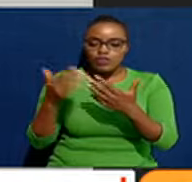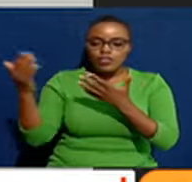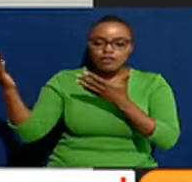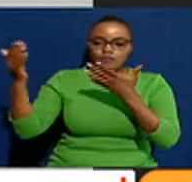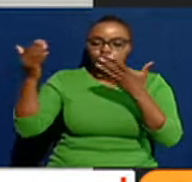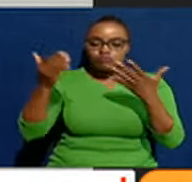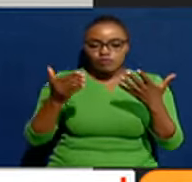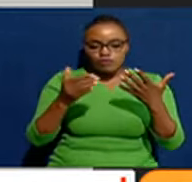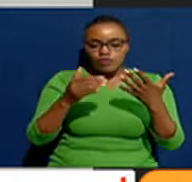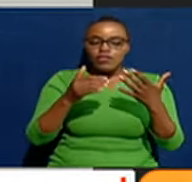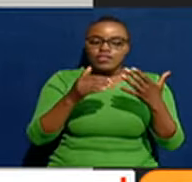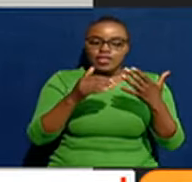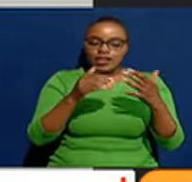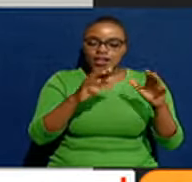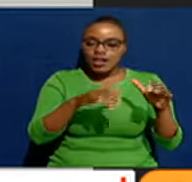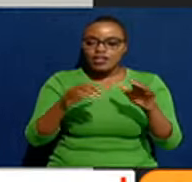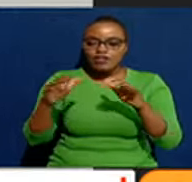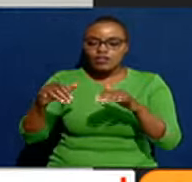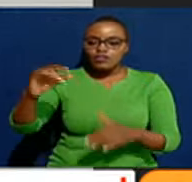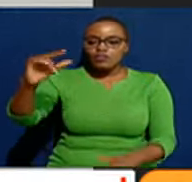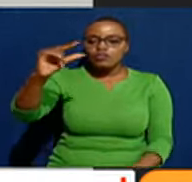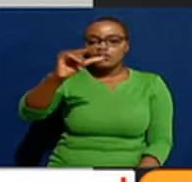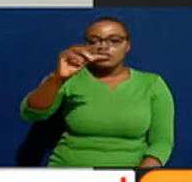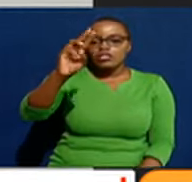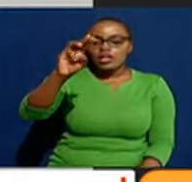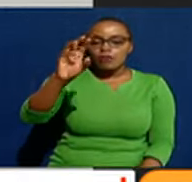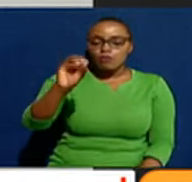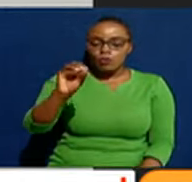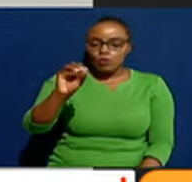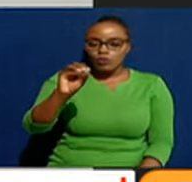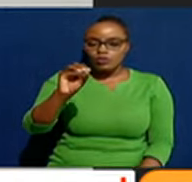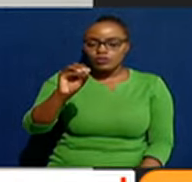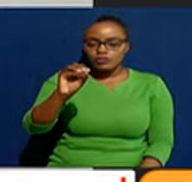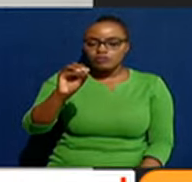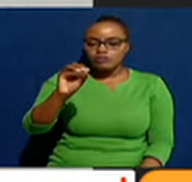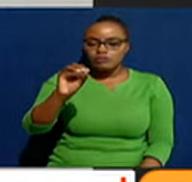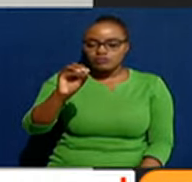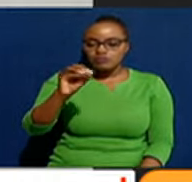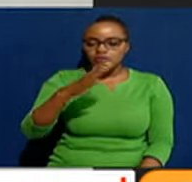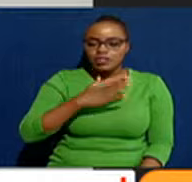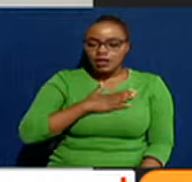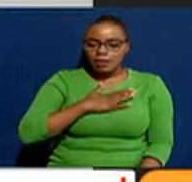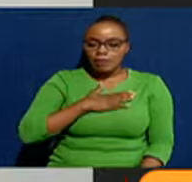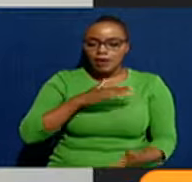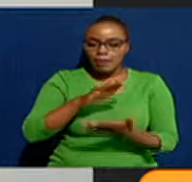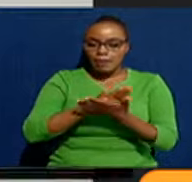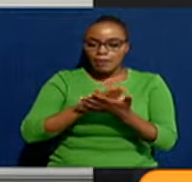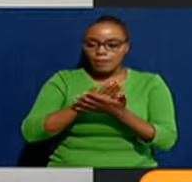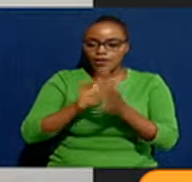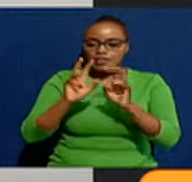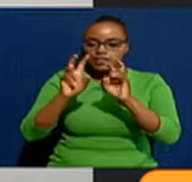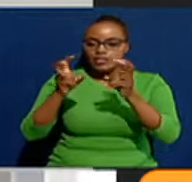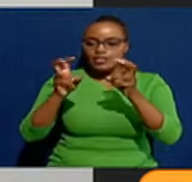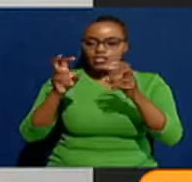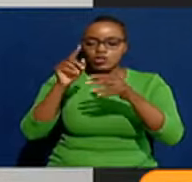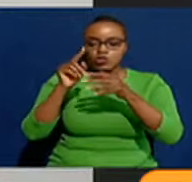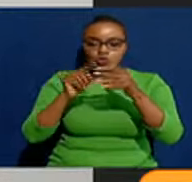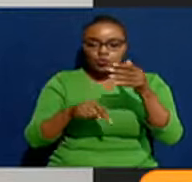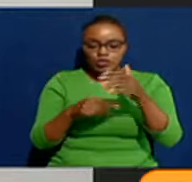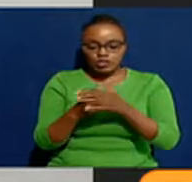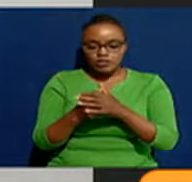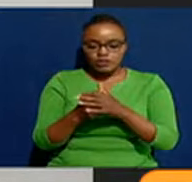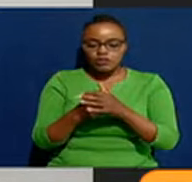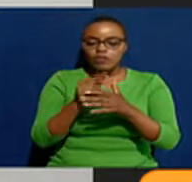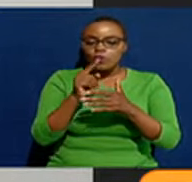importation, cultivation of GMOs. And my basic issue here is,